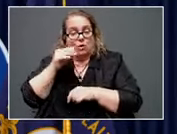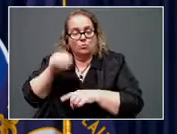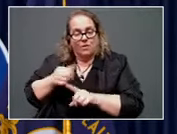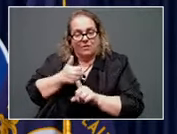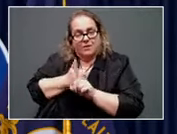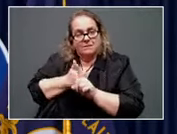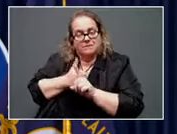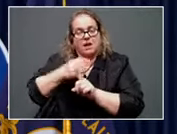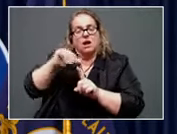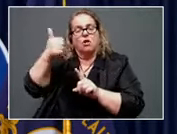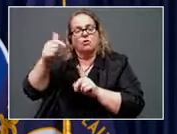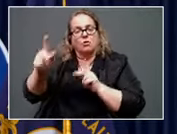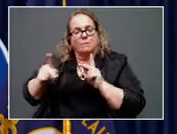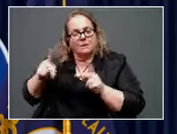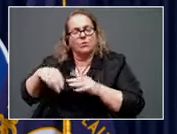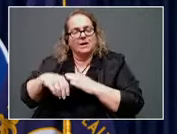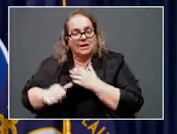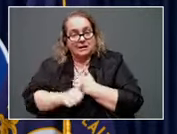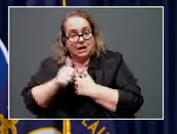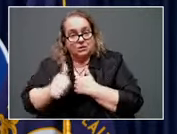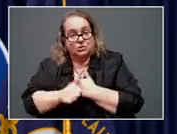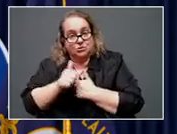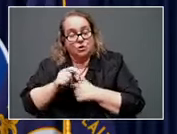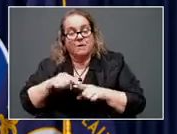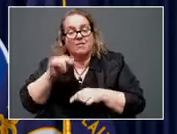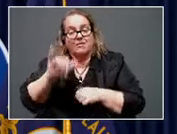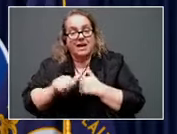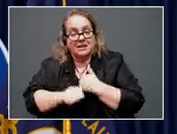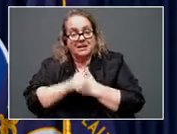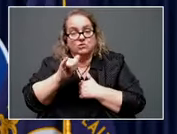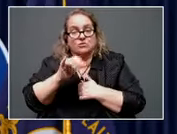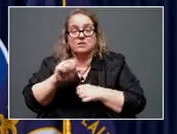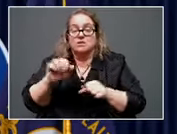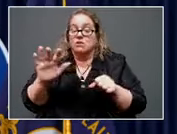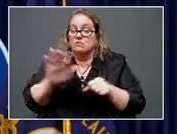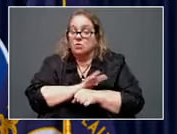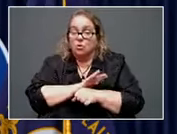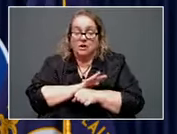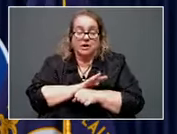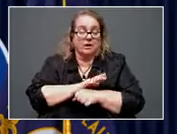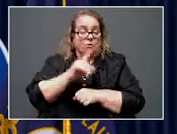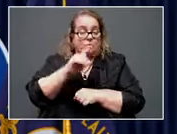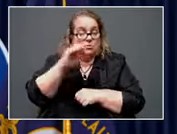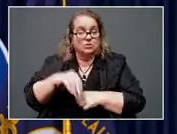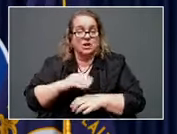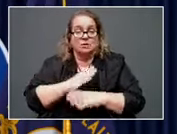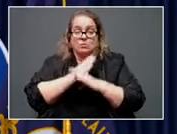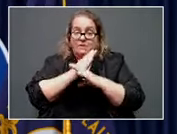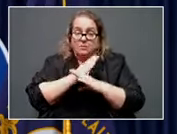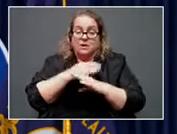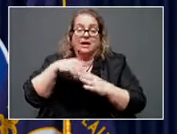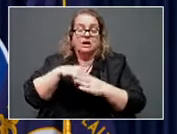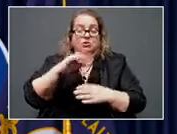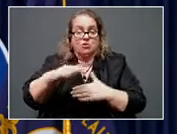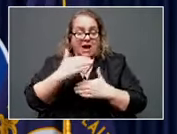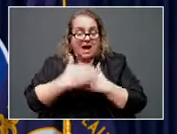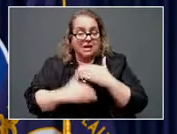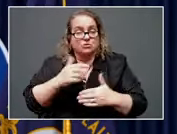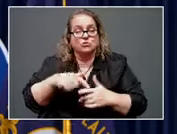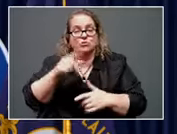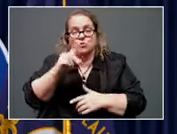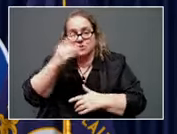them in danger, but that danger is entirely preventable. It's in your hands to do the smart thing to protect